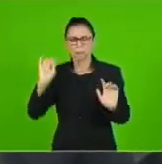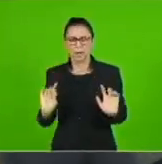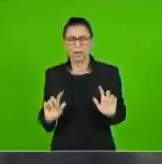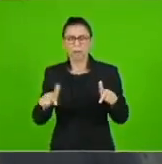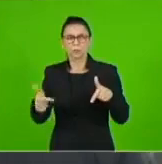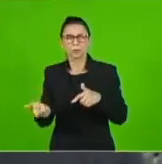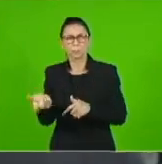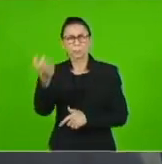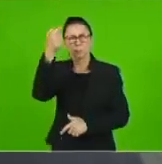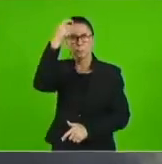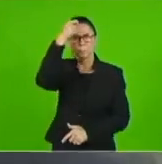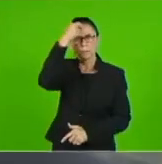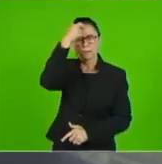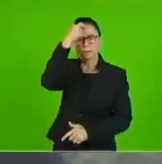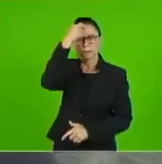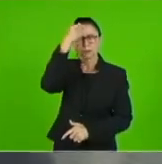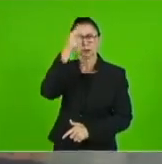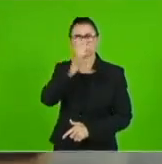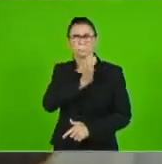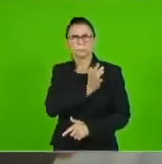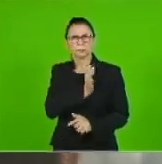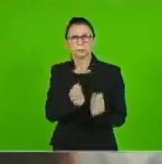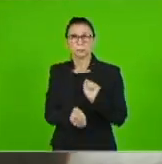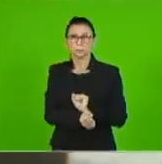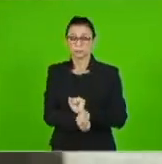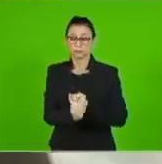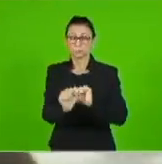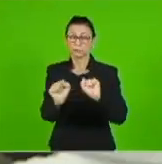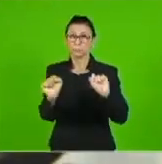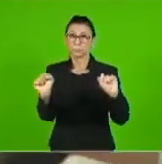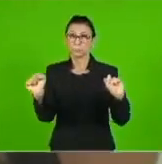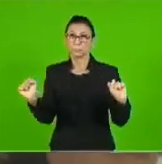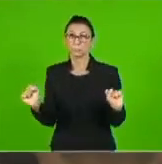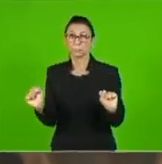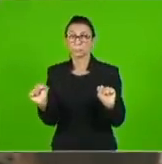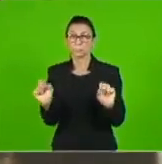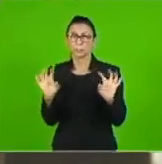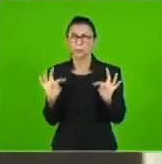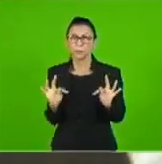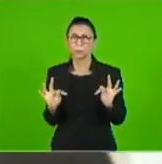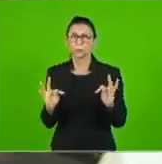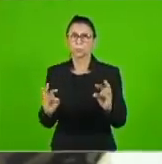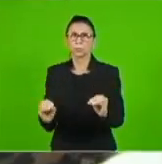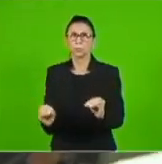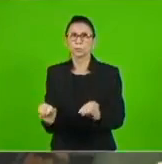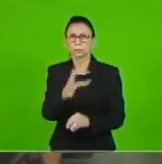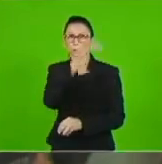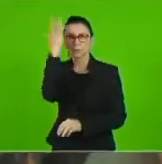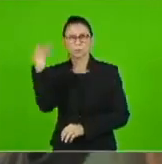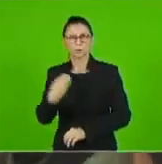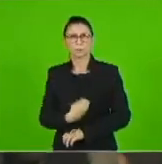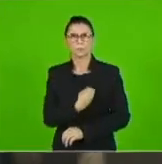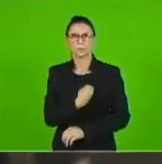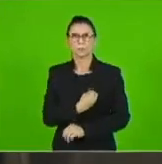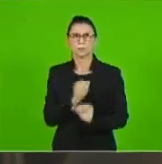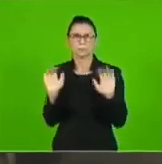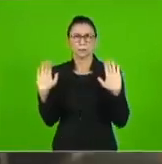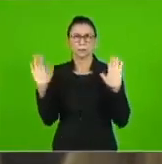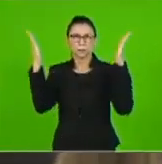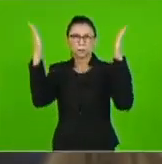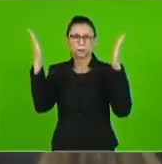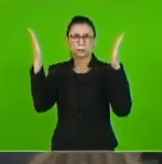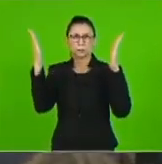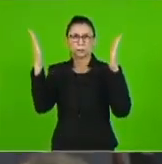be acting on the minds and hearts of all the ones who participated with us on